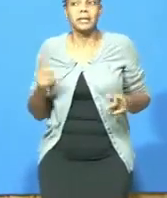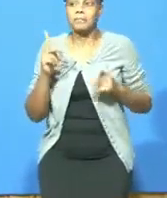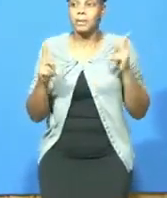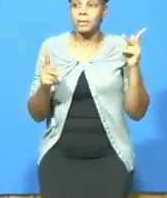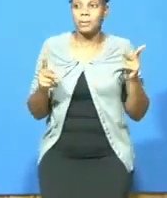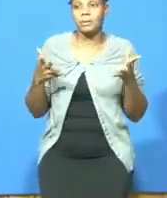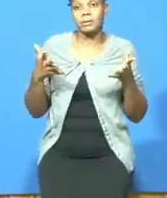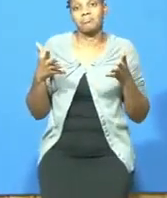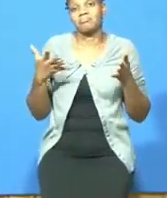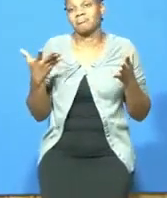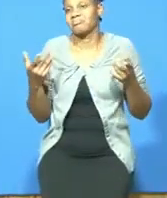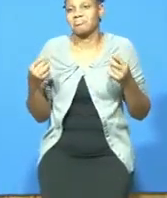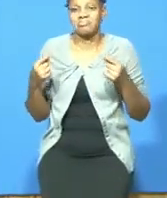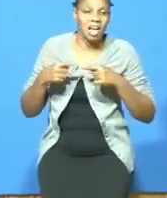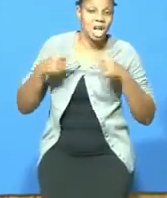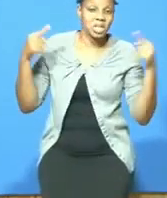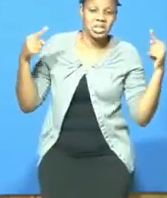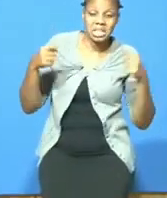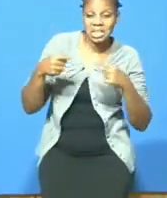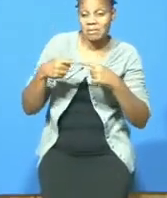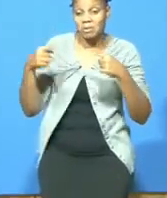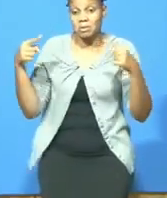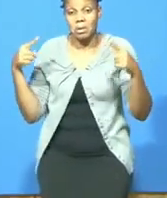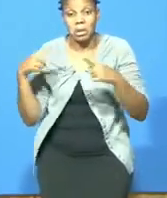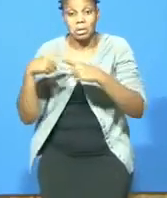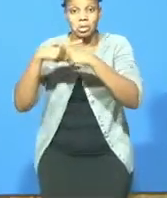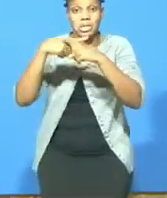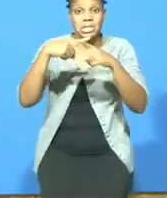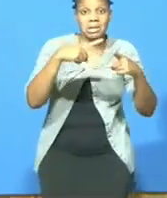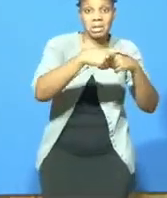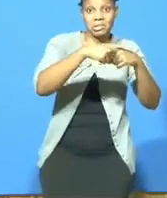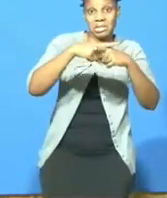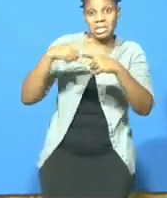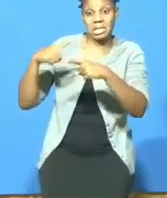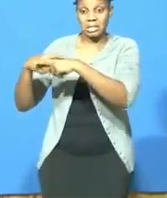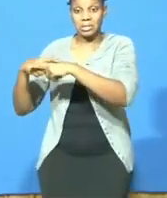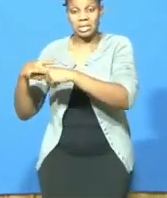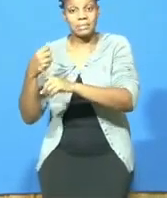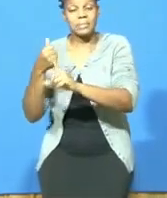are contradicting themselves with, that many people